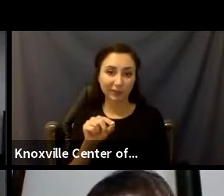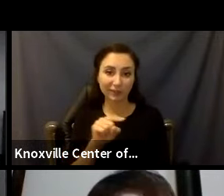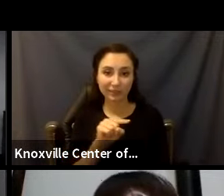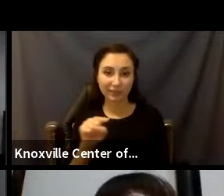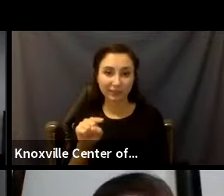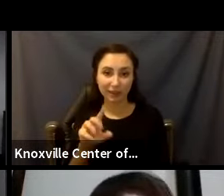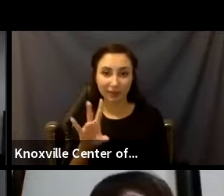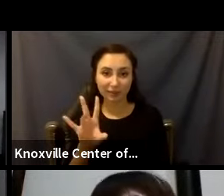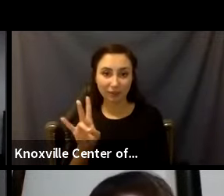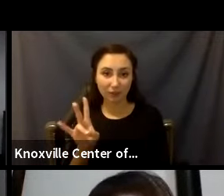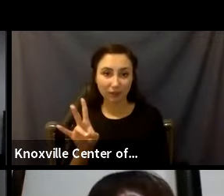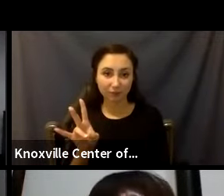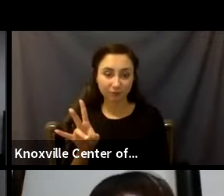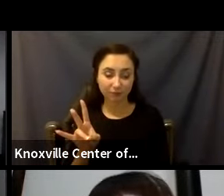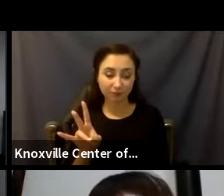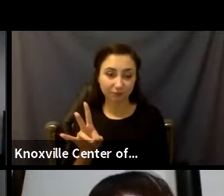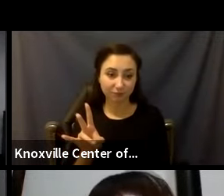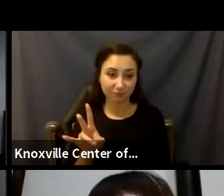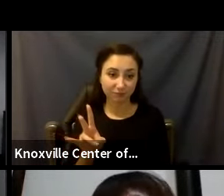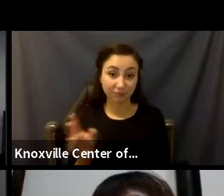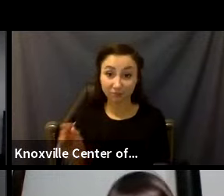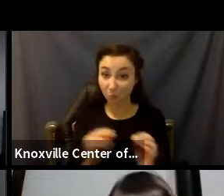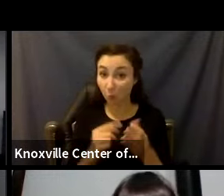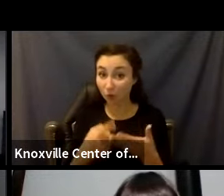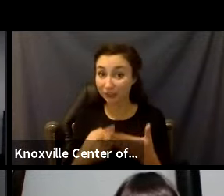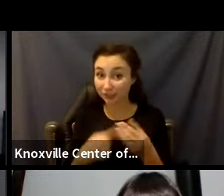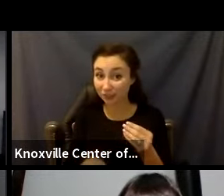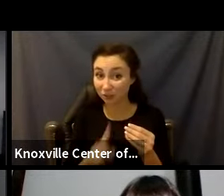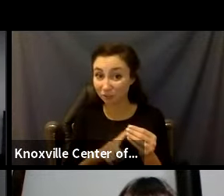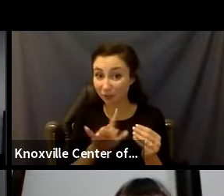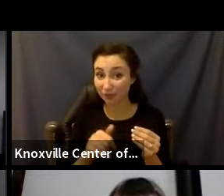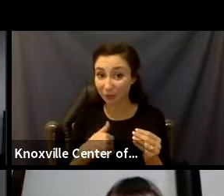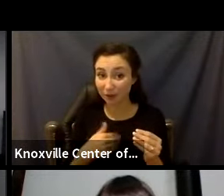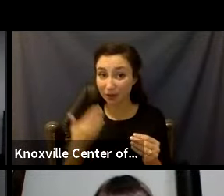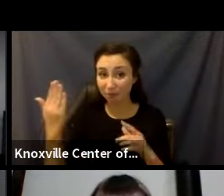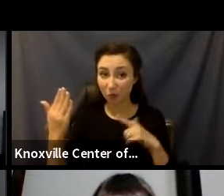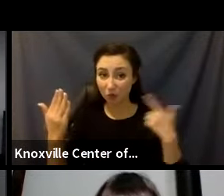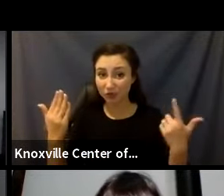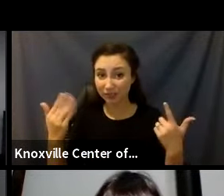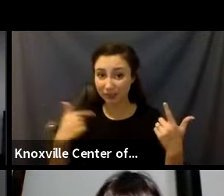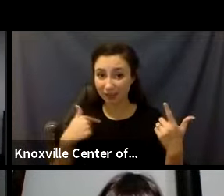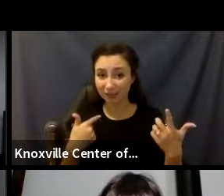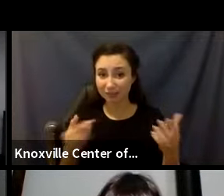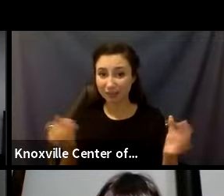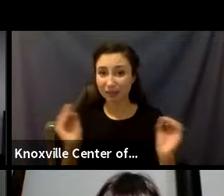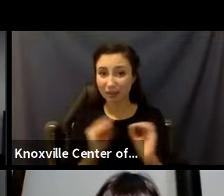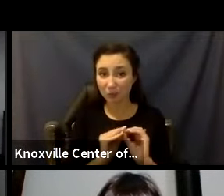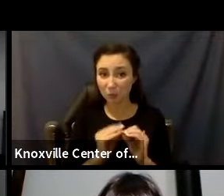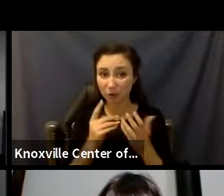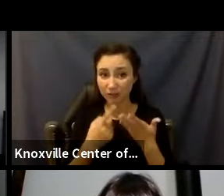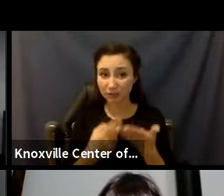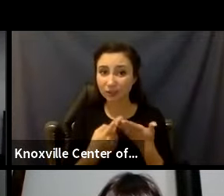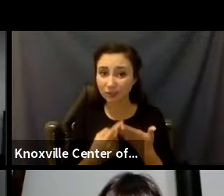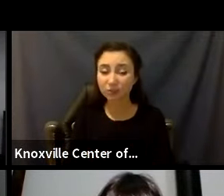2020-7 and further discussion on that. We've had a motion and a second on that. Any further discussion?